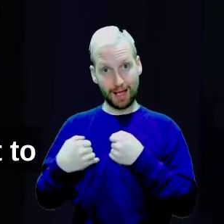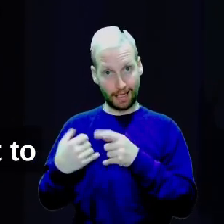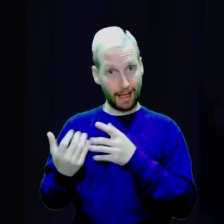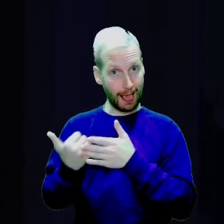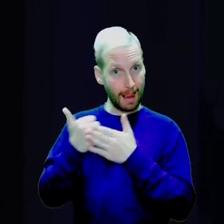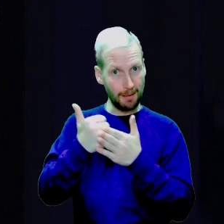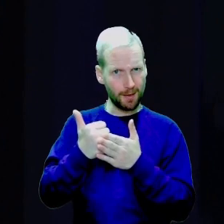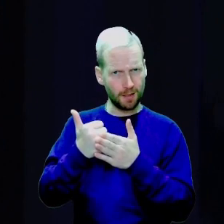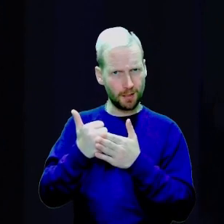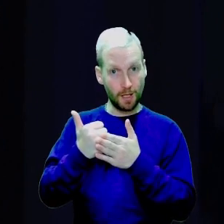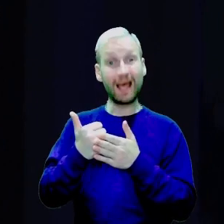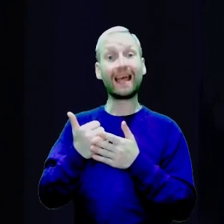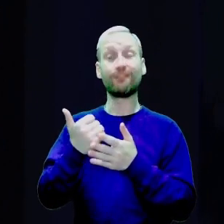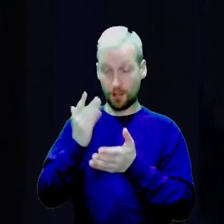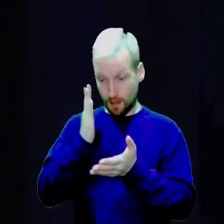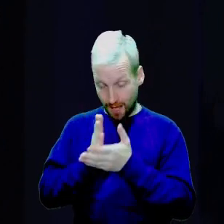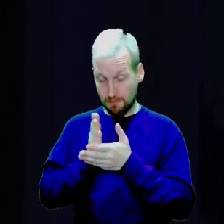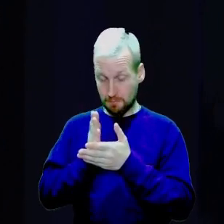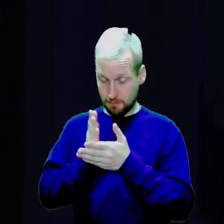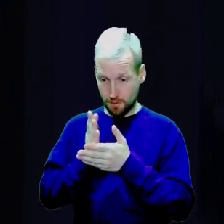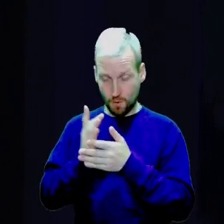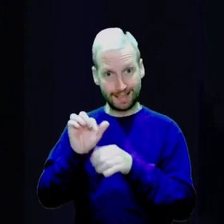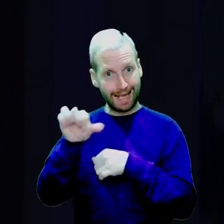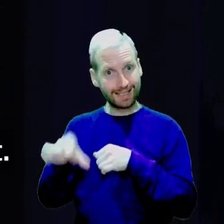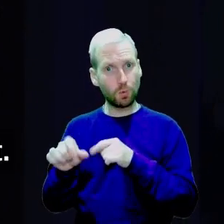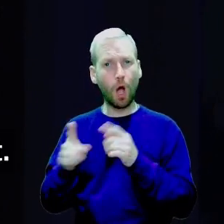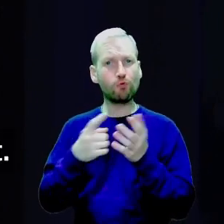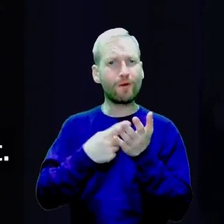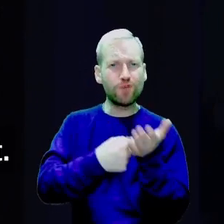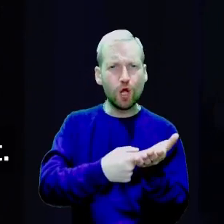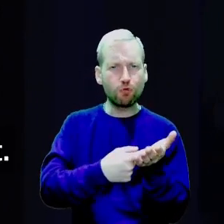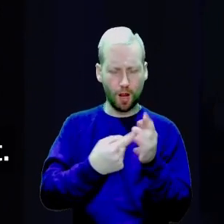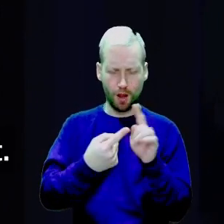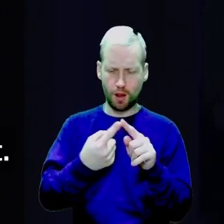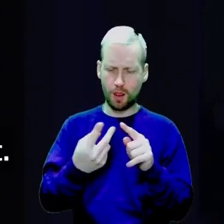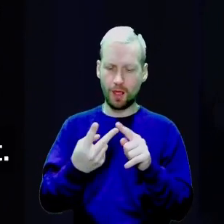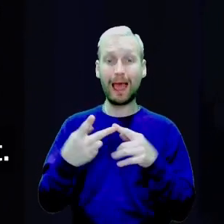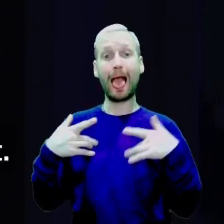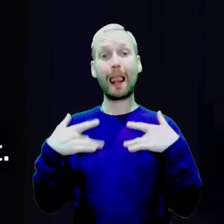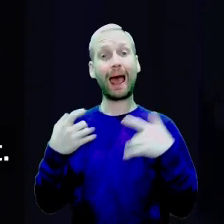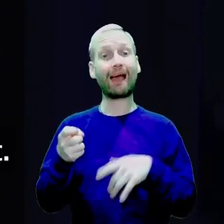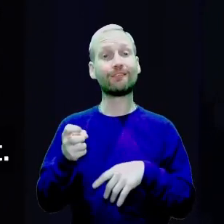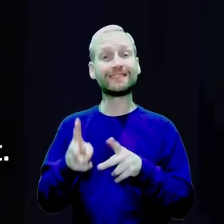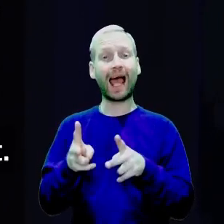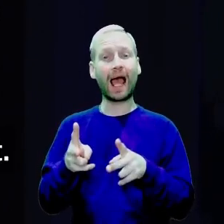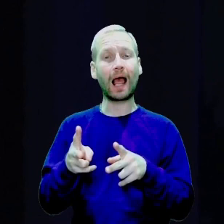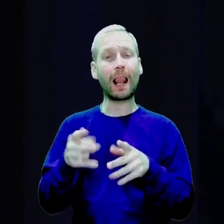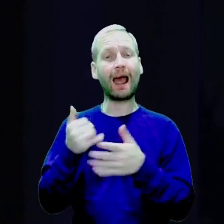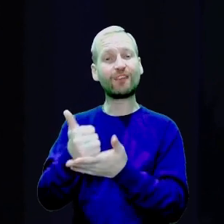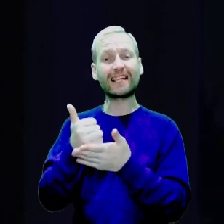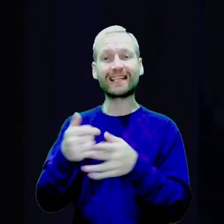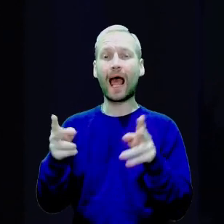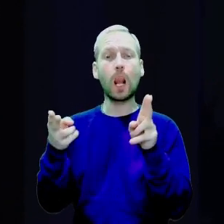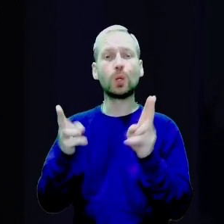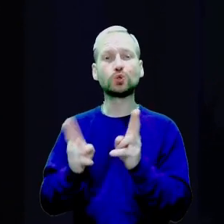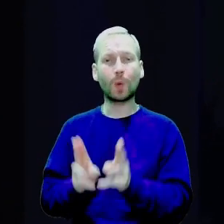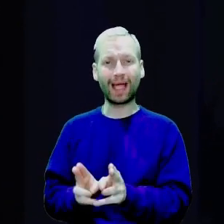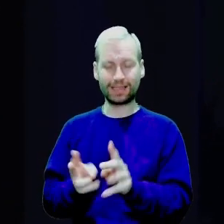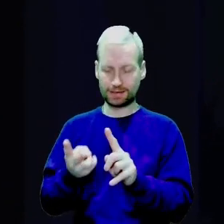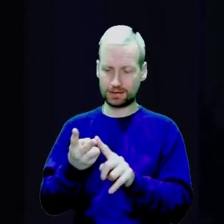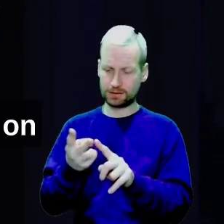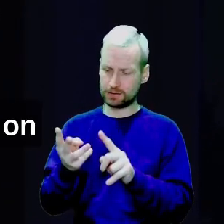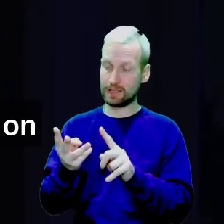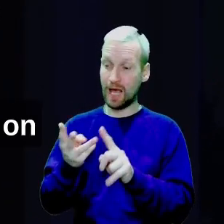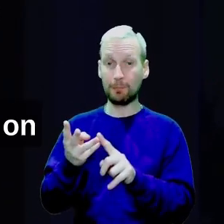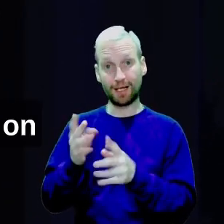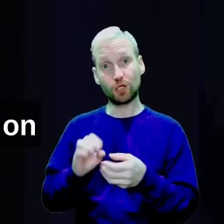importantly, what to do next, whether it is a referral, lifestyle advice, or support with things like losing weight. Valuable work indeed, and we were